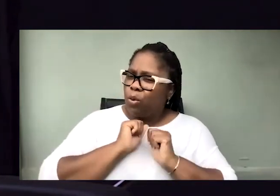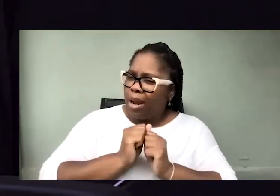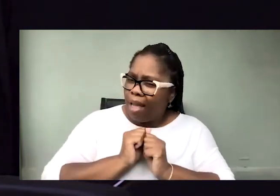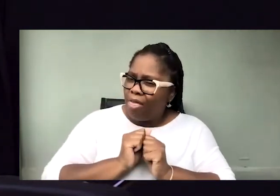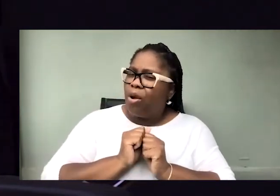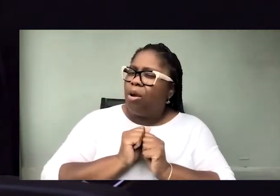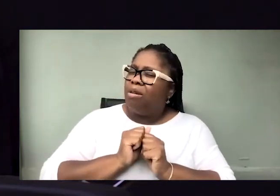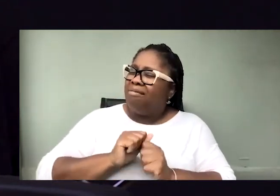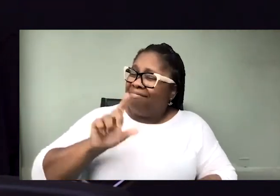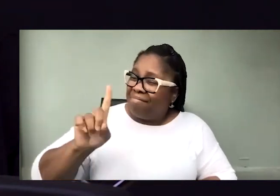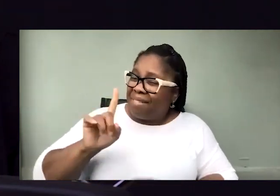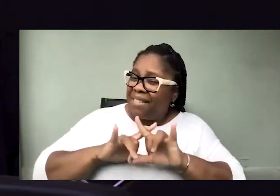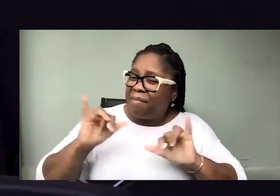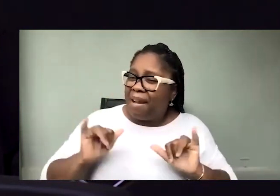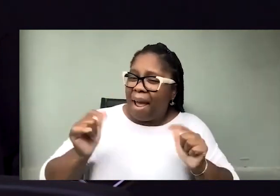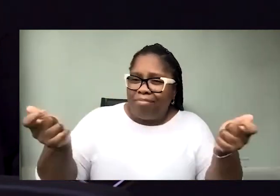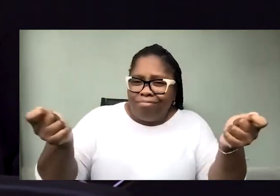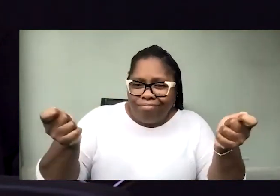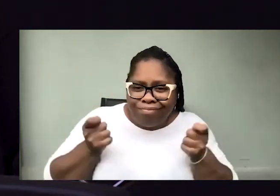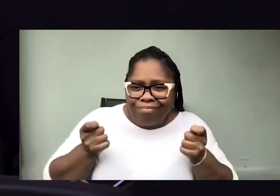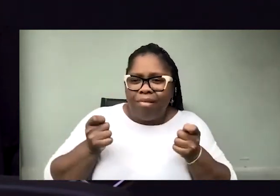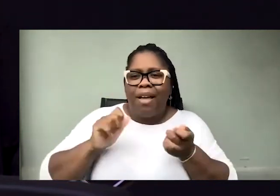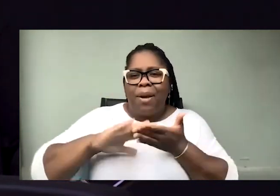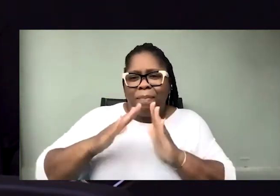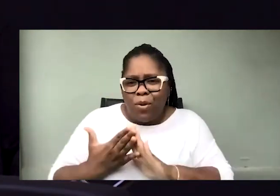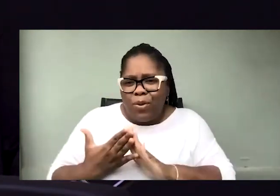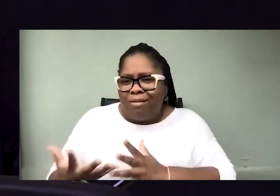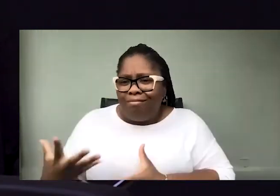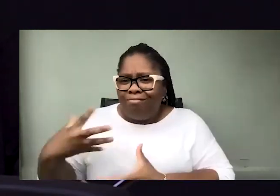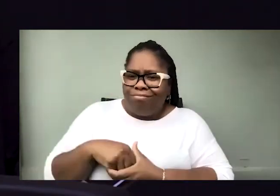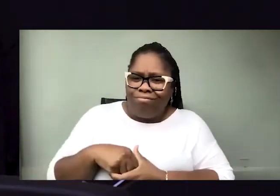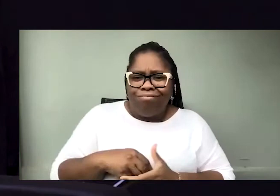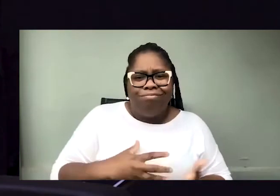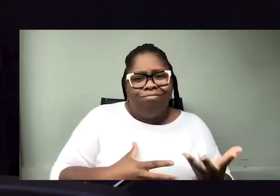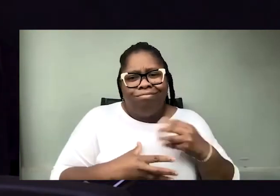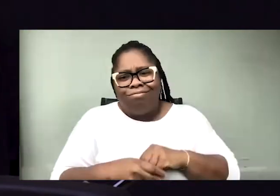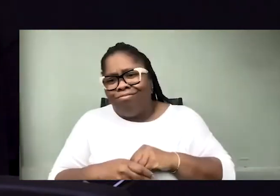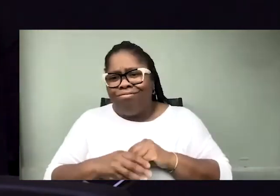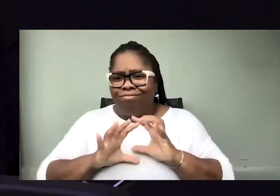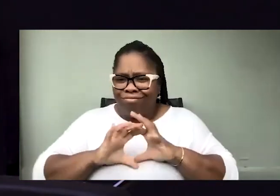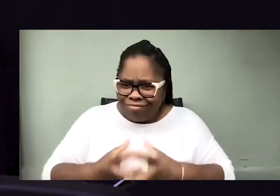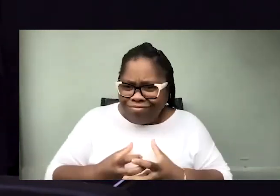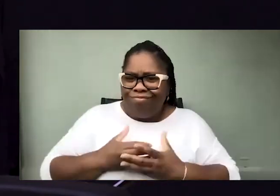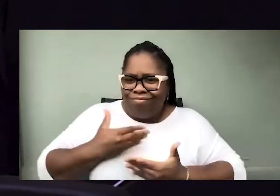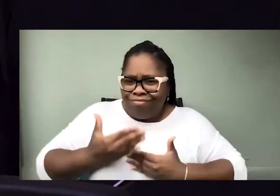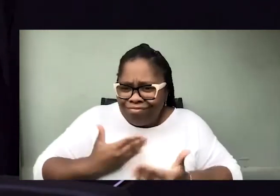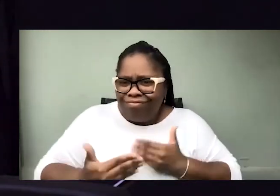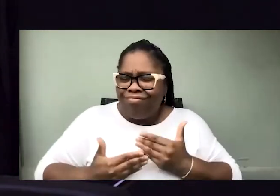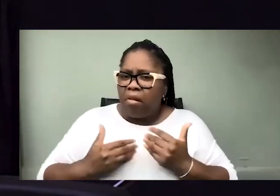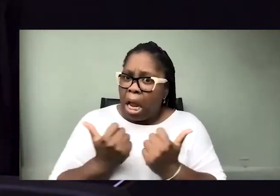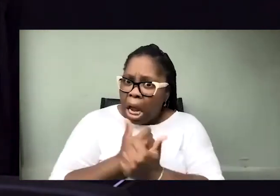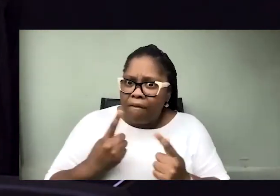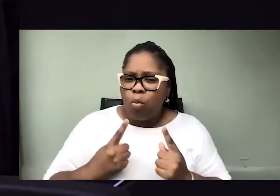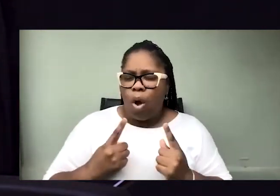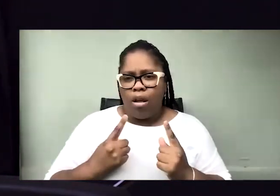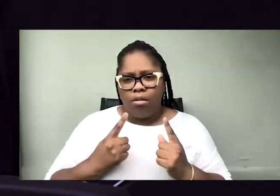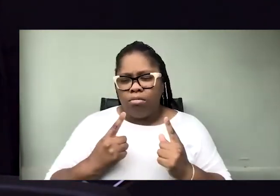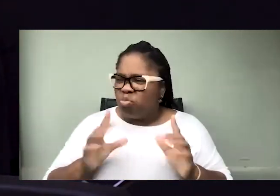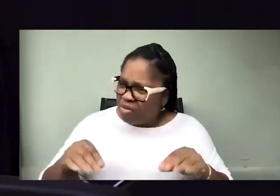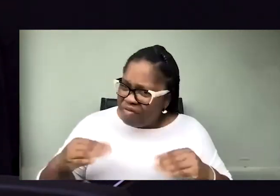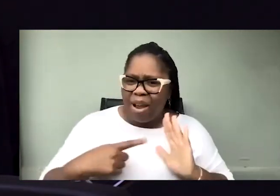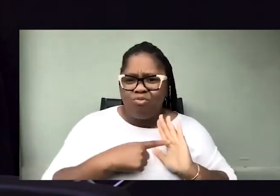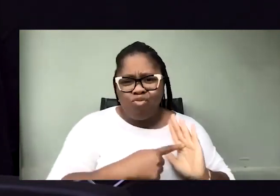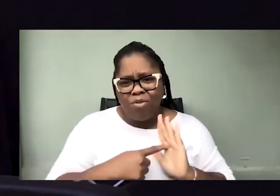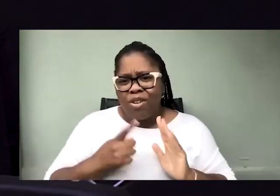what it does is it brings together community engagement. And I think what we need to do is to make sure everyone is represented. This